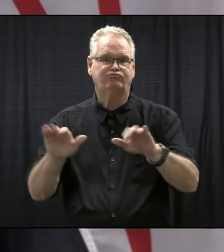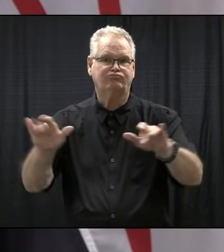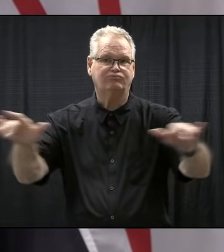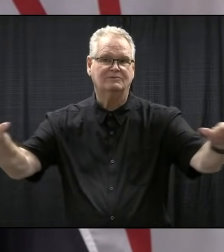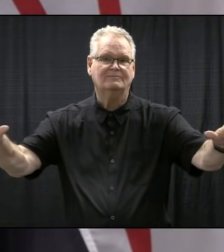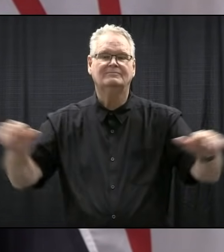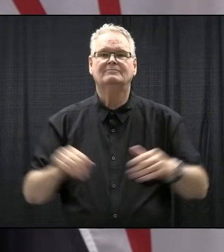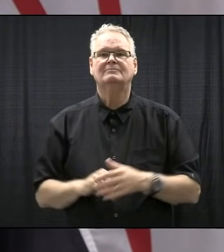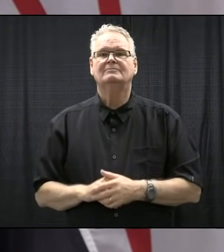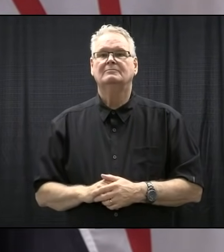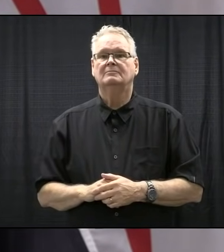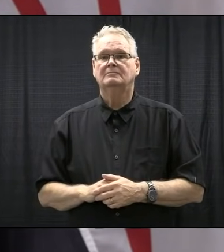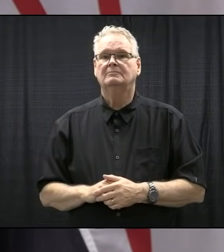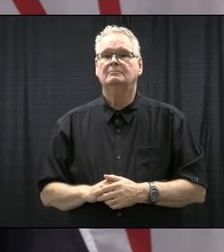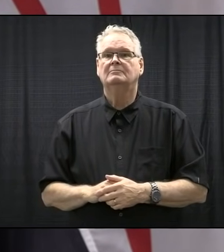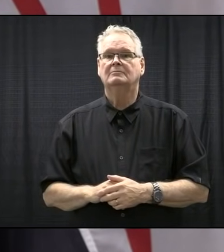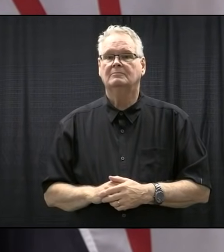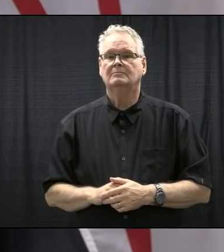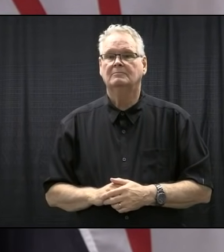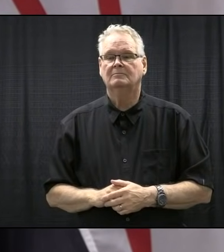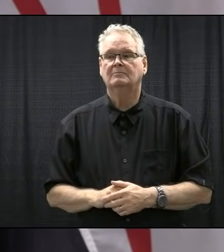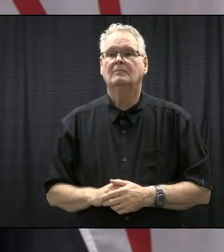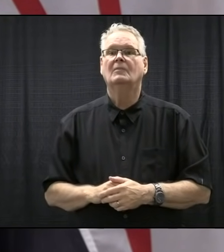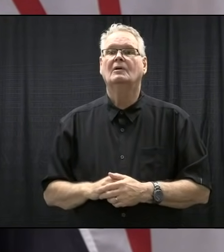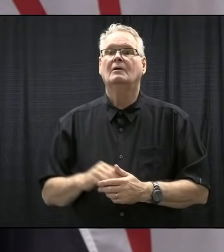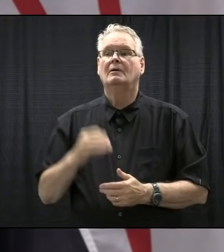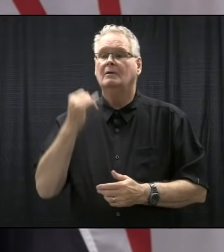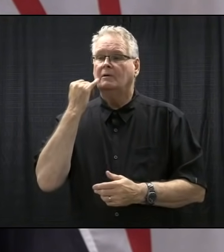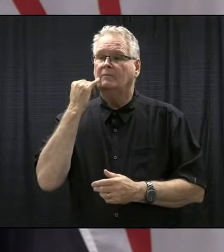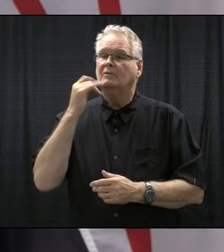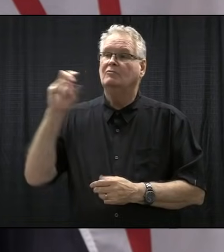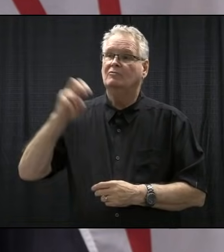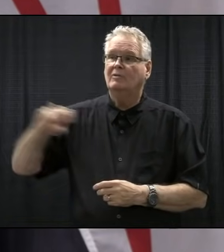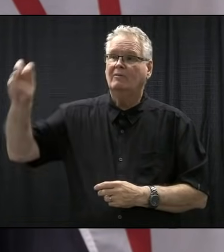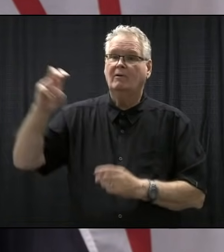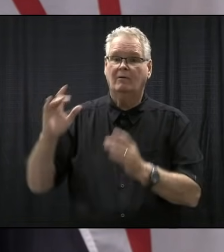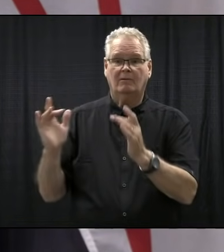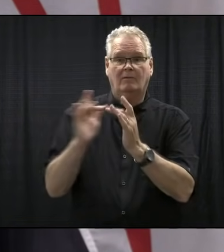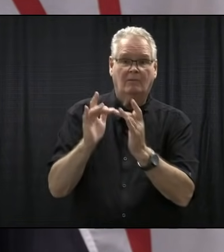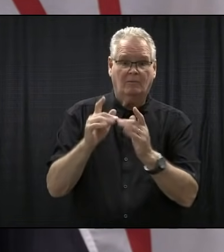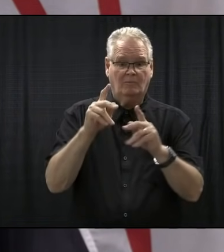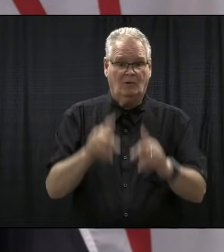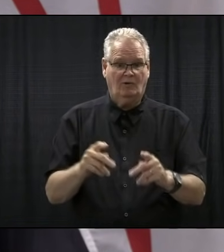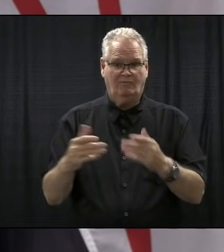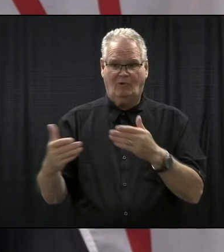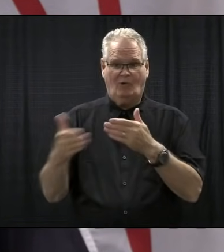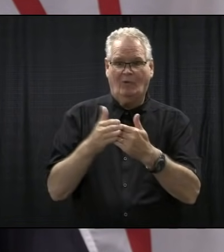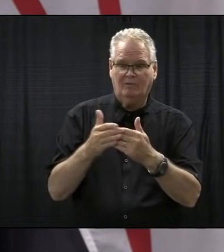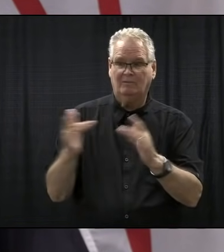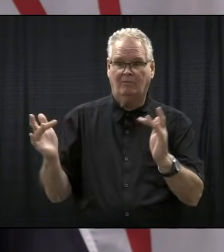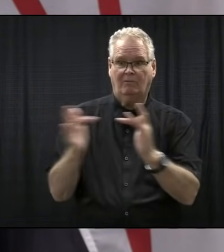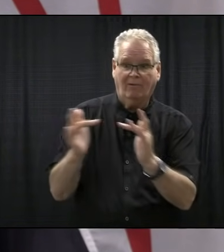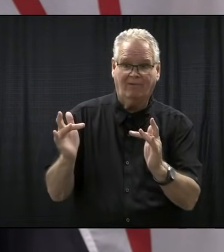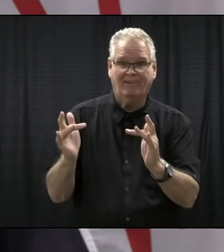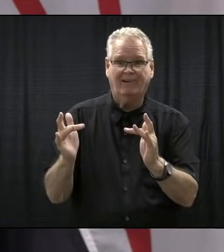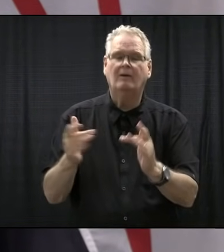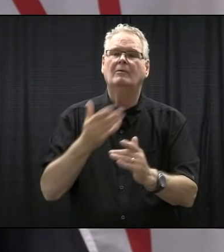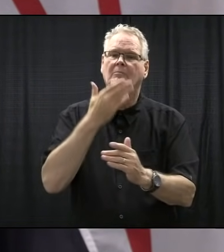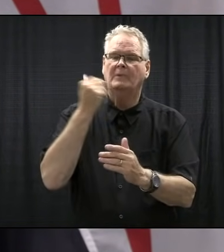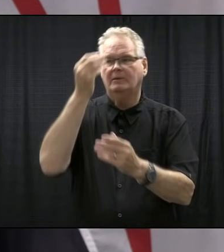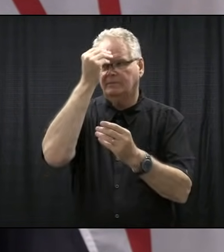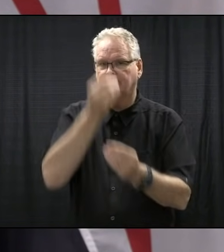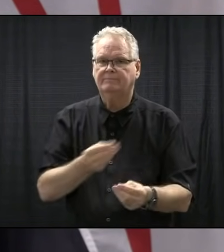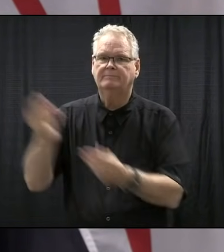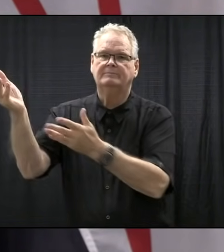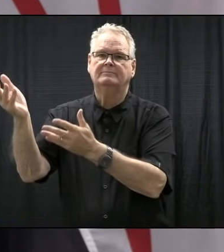who is identified as a close contact of a case will be contacted by public health and given instructions specific to their vaccination